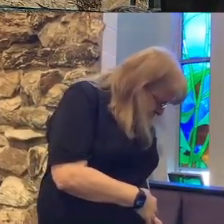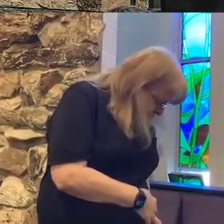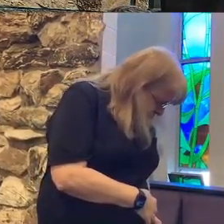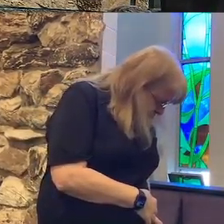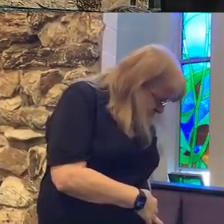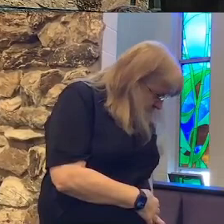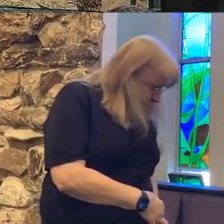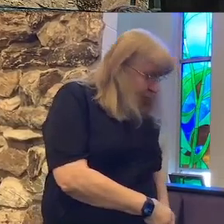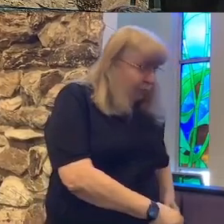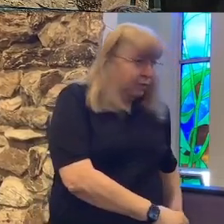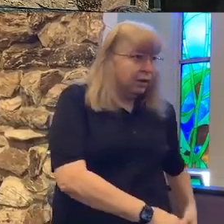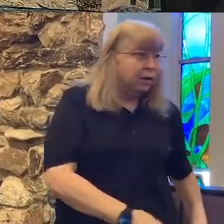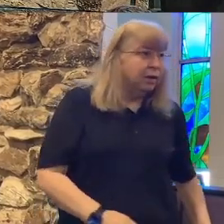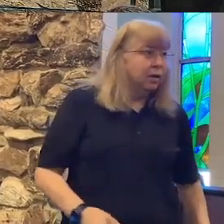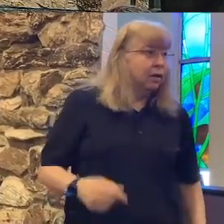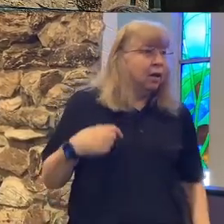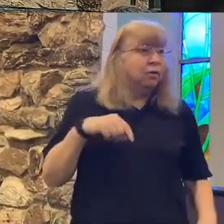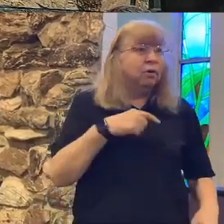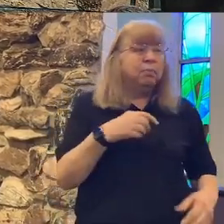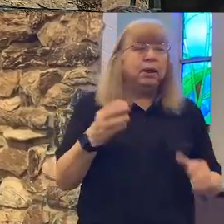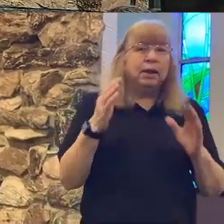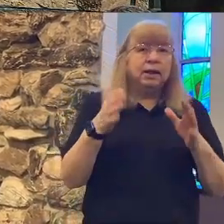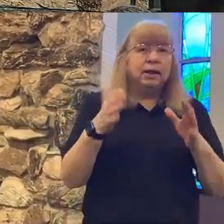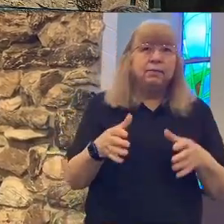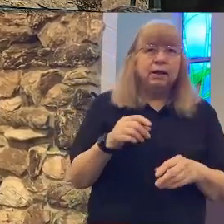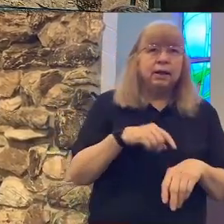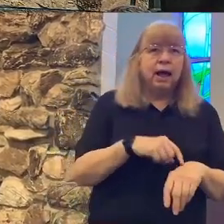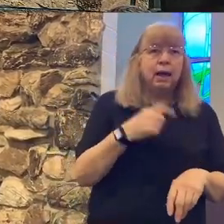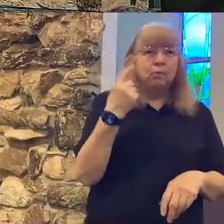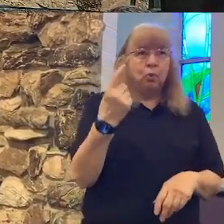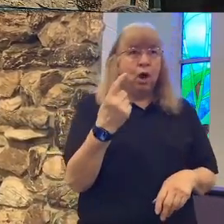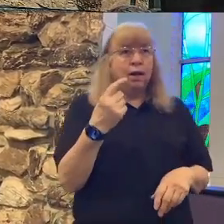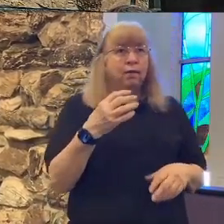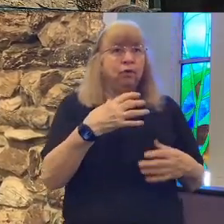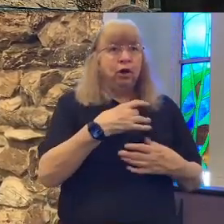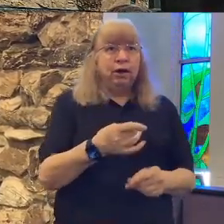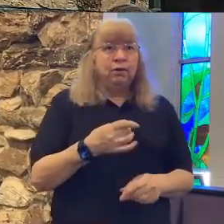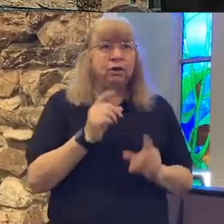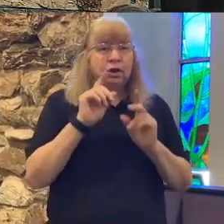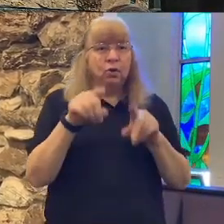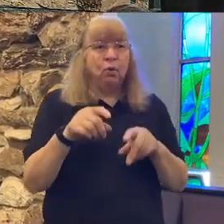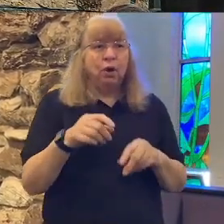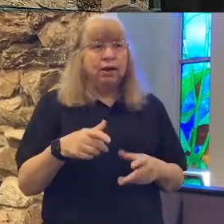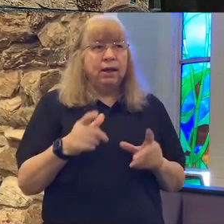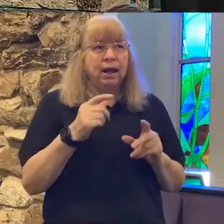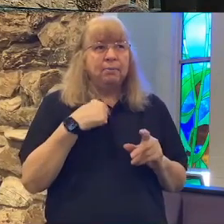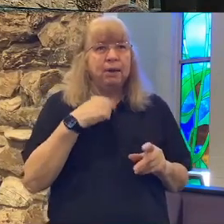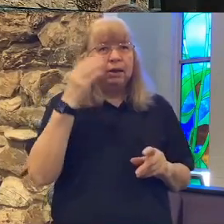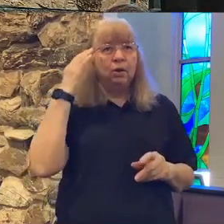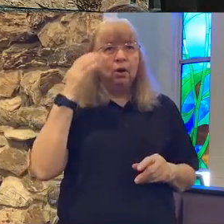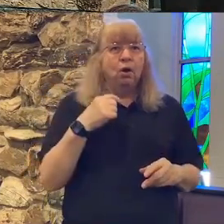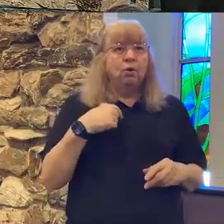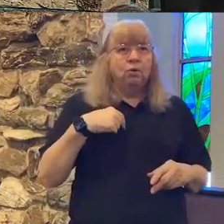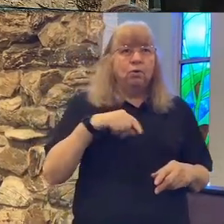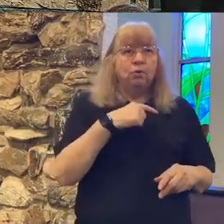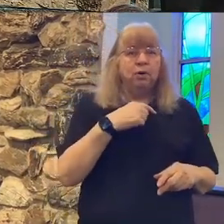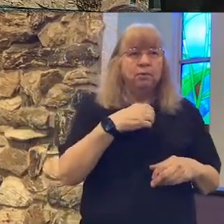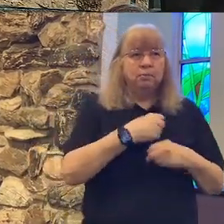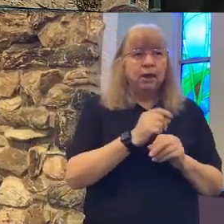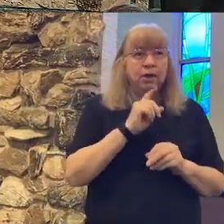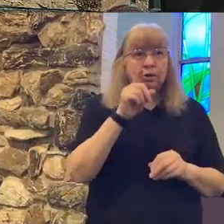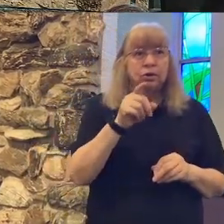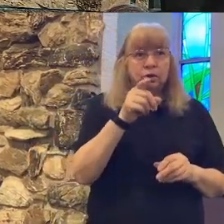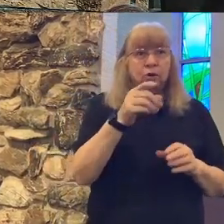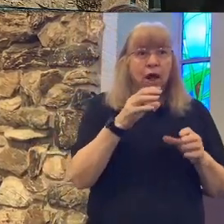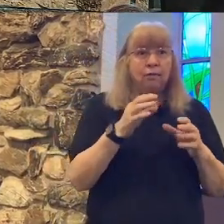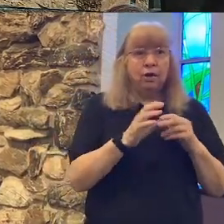1 o'clock, no later than 1 o'clock. So if you are interested in going, let me know so that we'll make sure that you have the ride